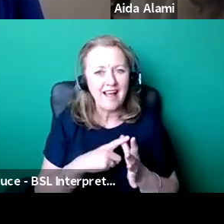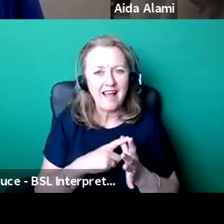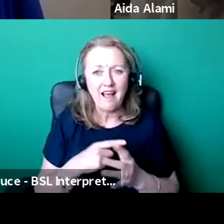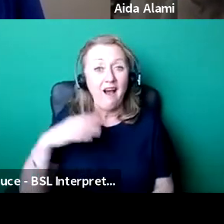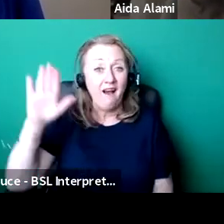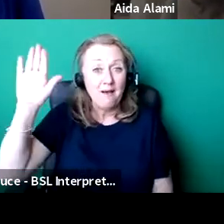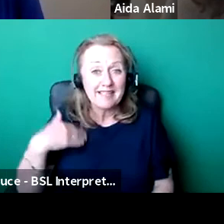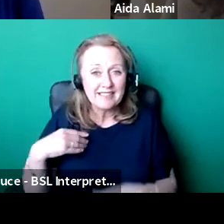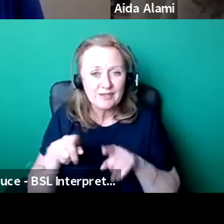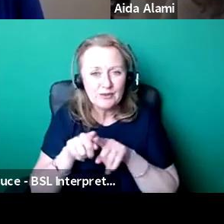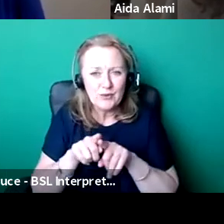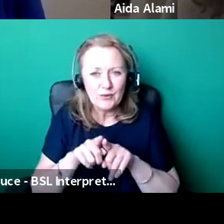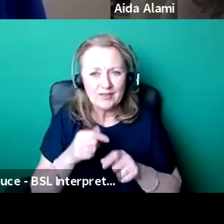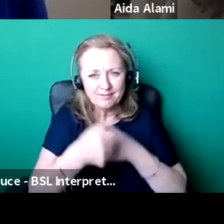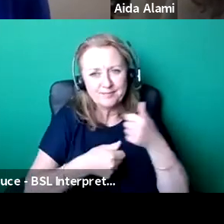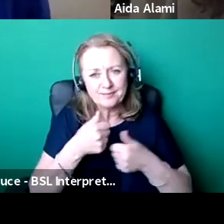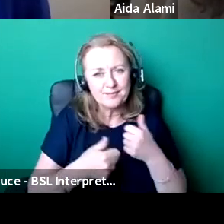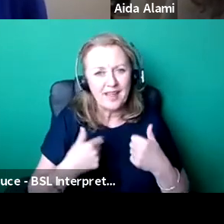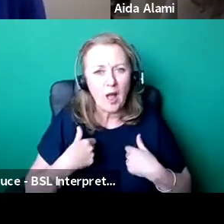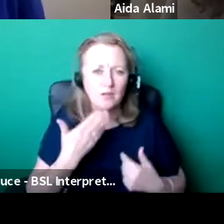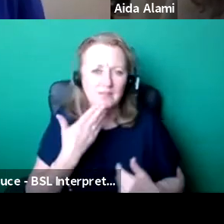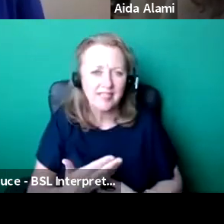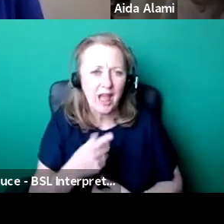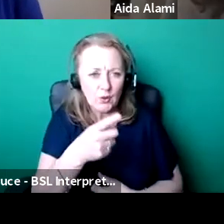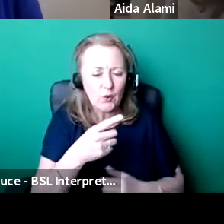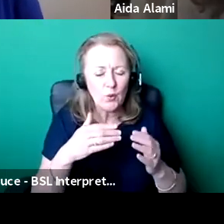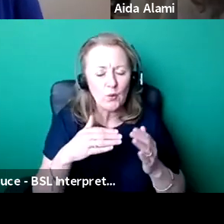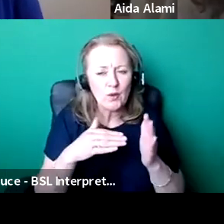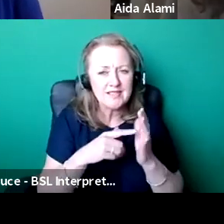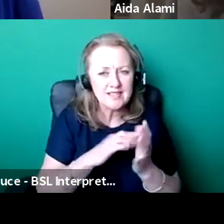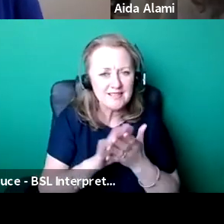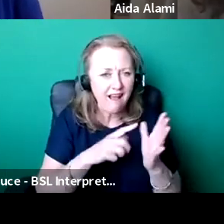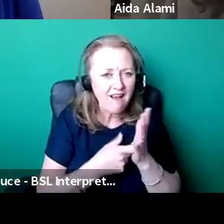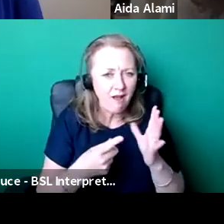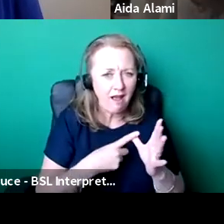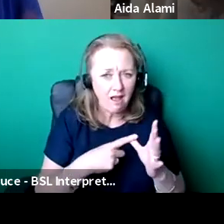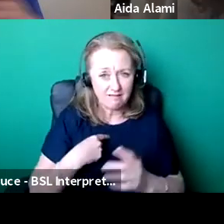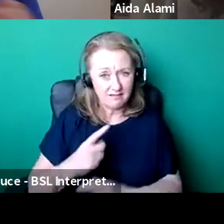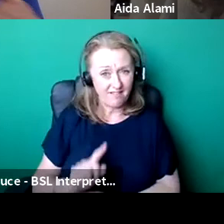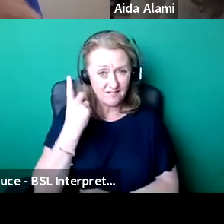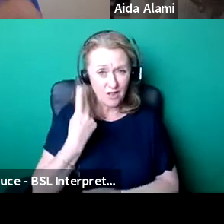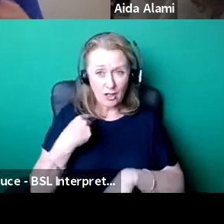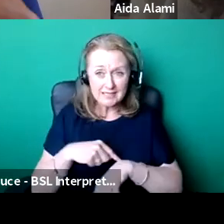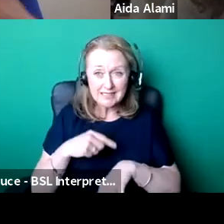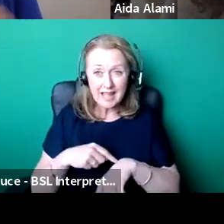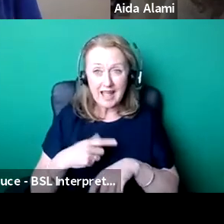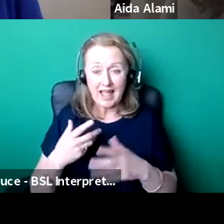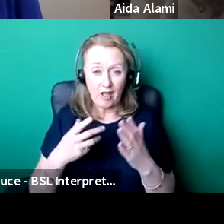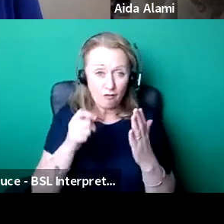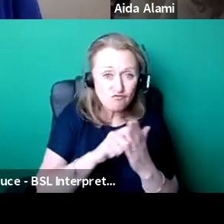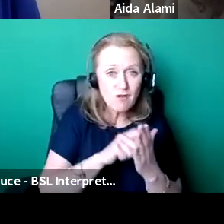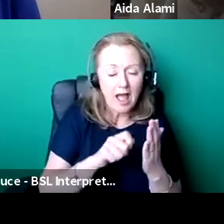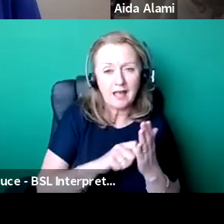too. To thank you, Zahra, because this was the first time for me to write a